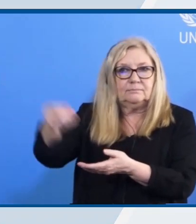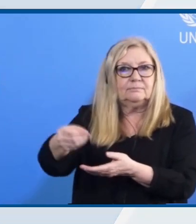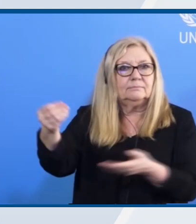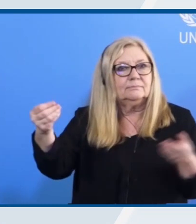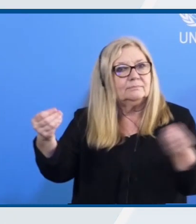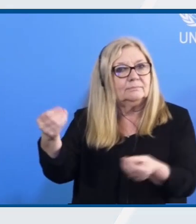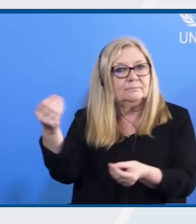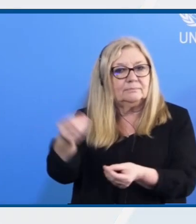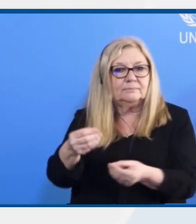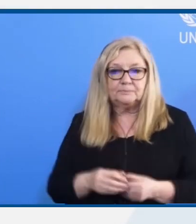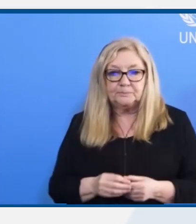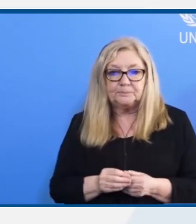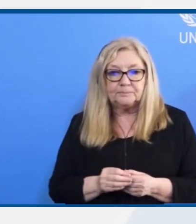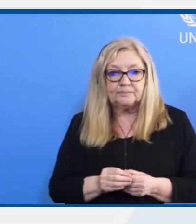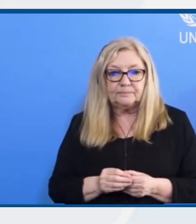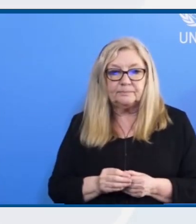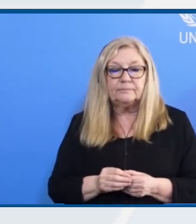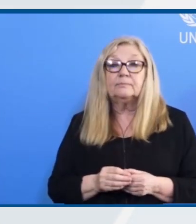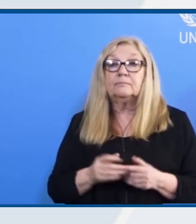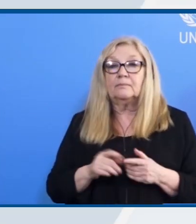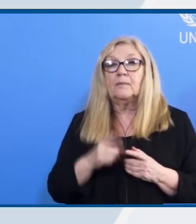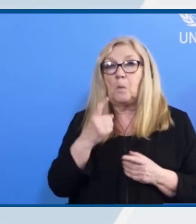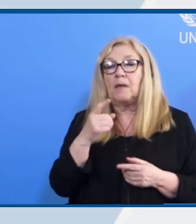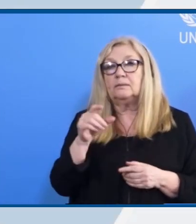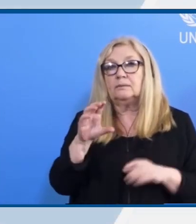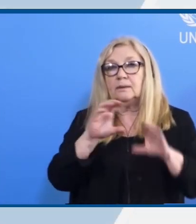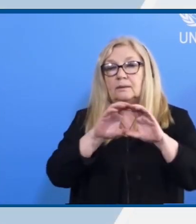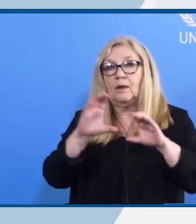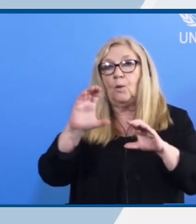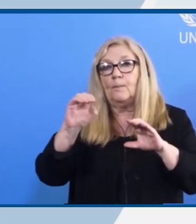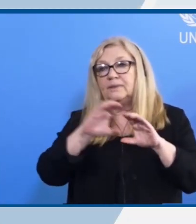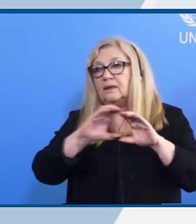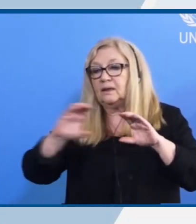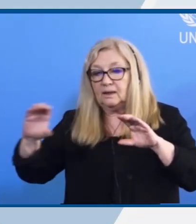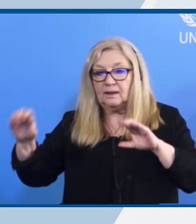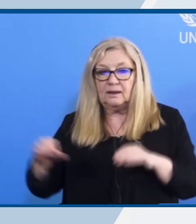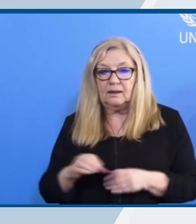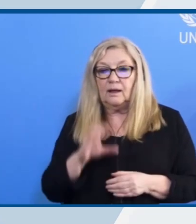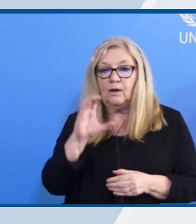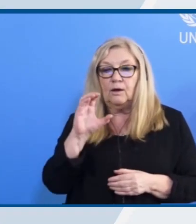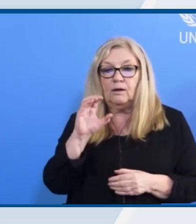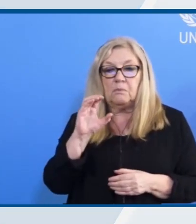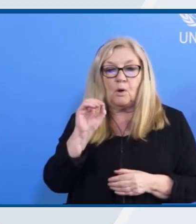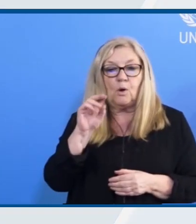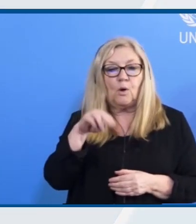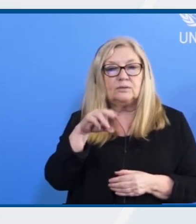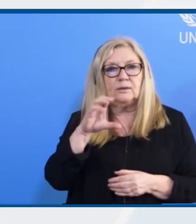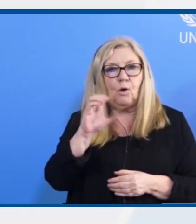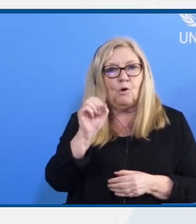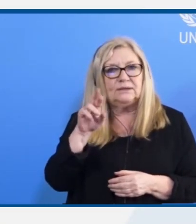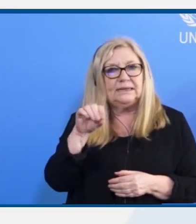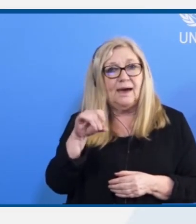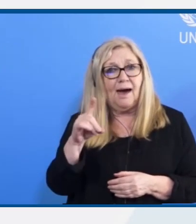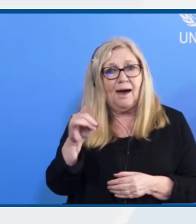boat, ship travels, that stops in a port, in a harbor near our region, is